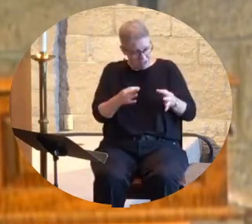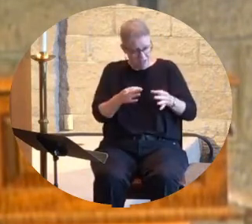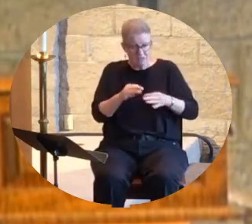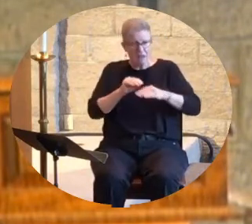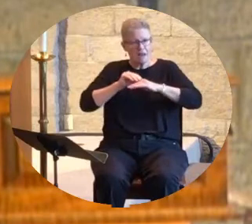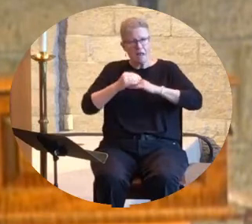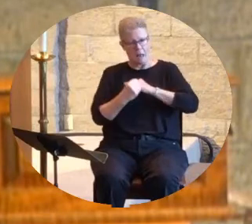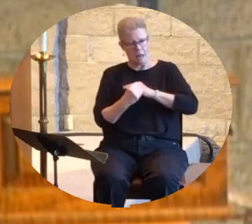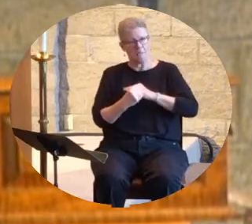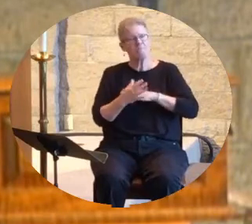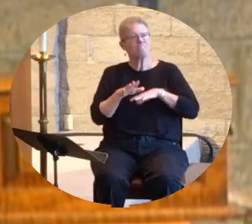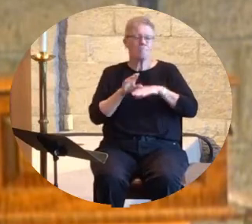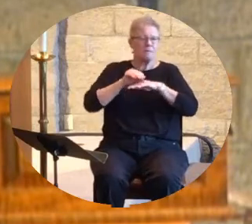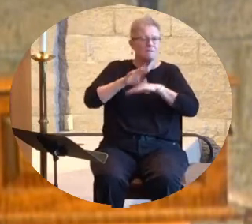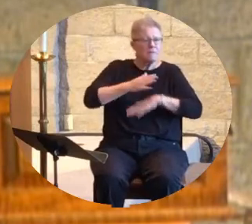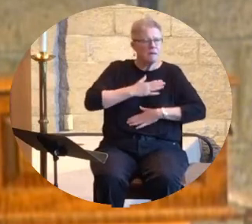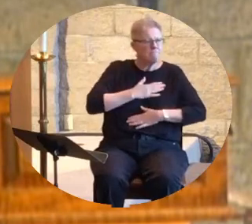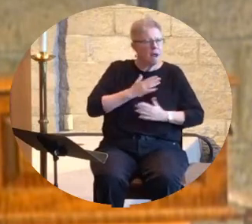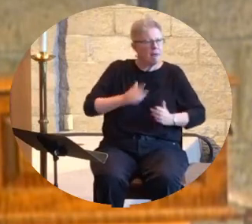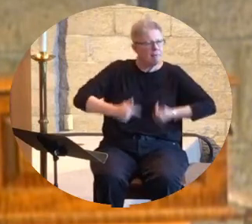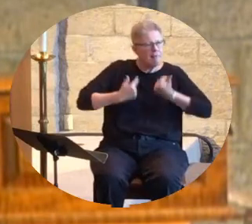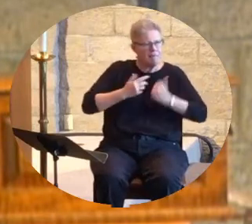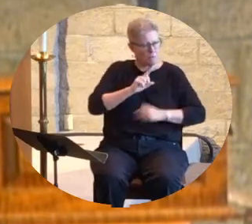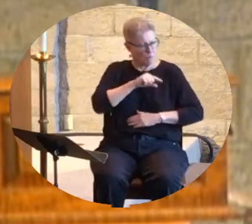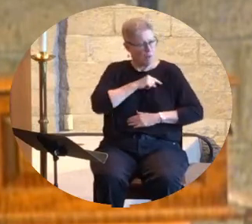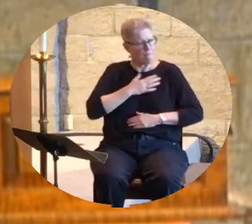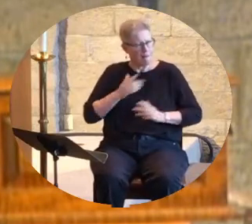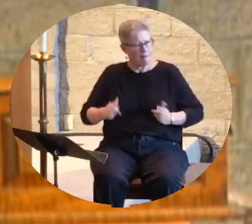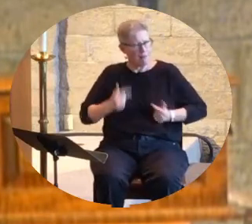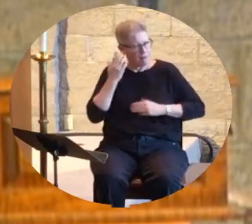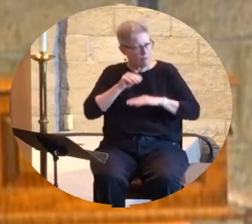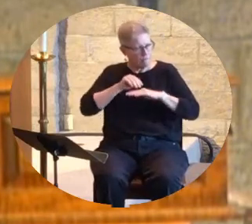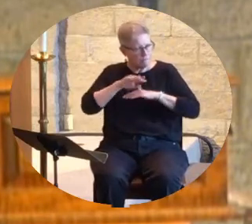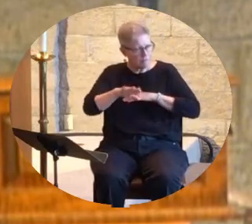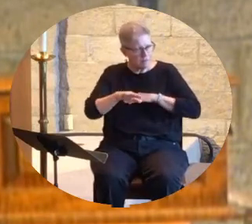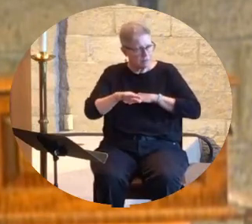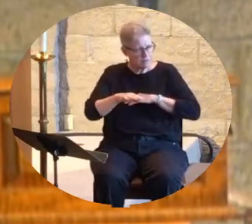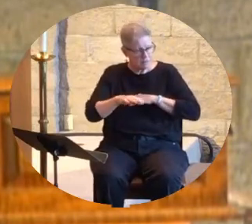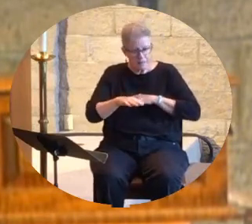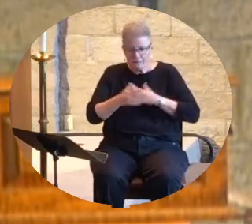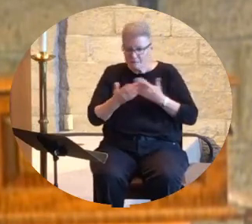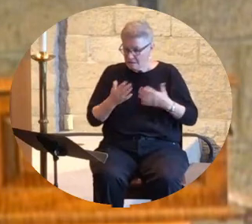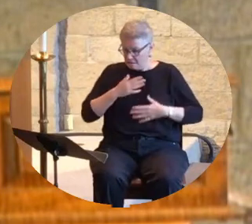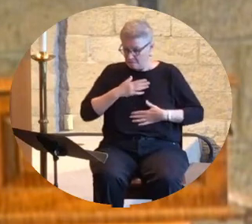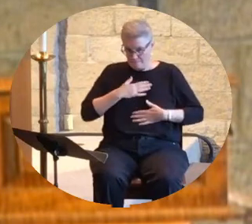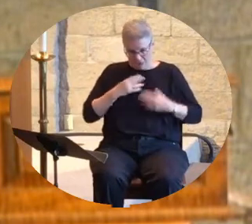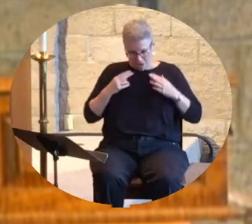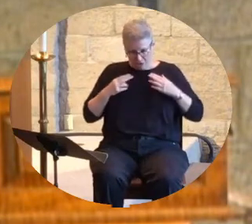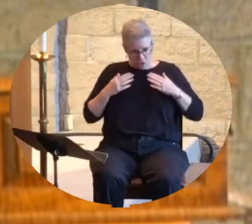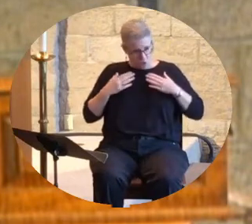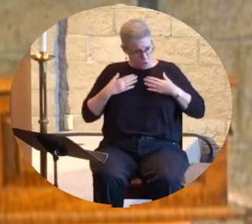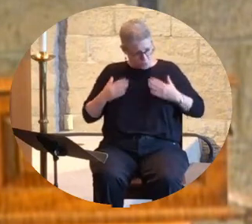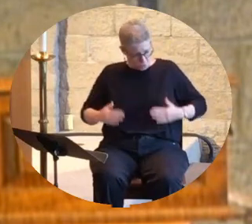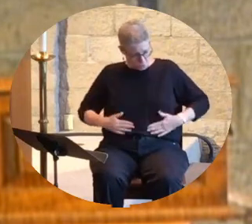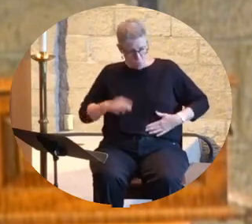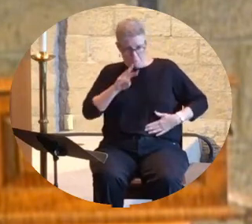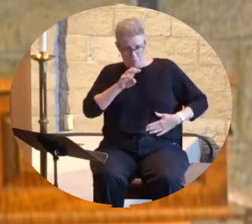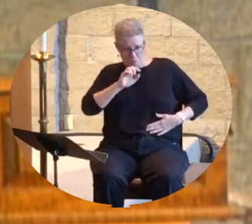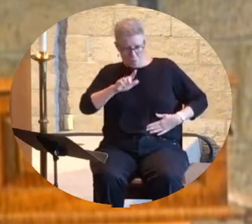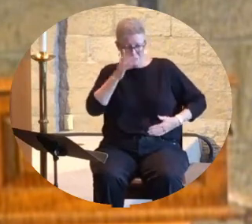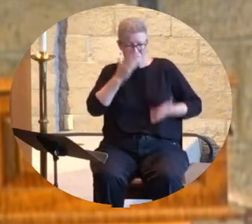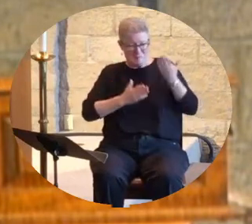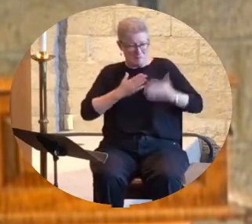the use of my human will, I may make choices out of fear or a